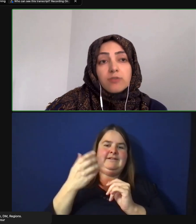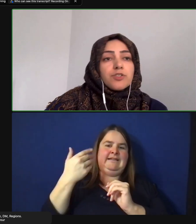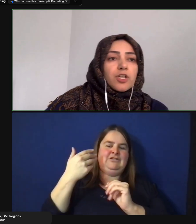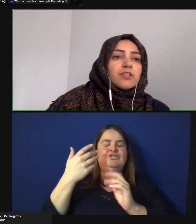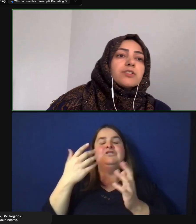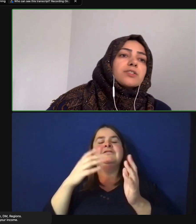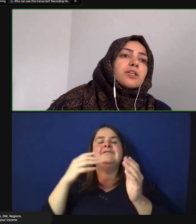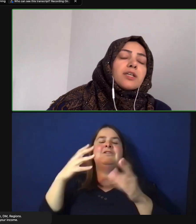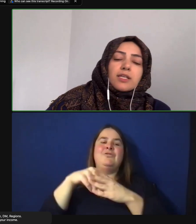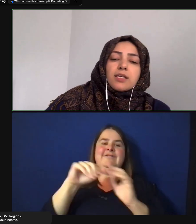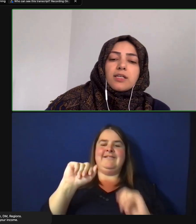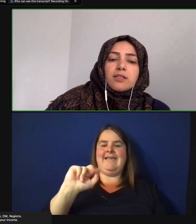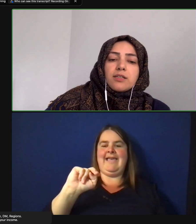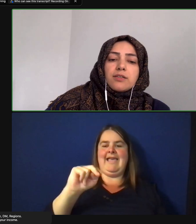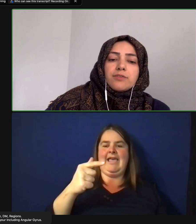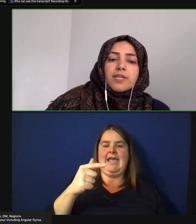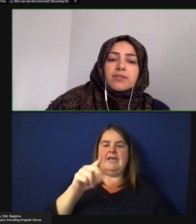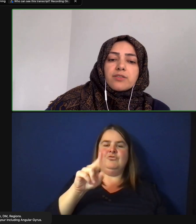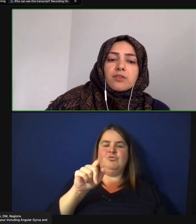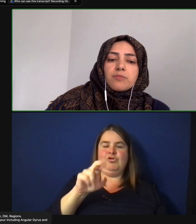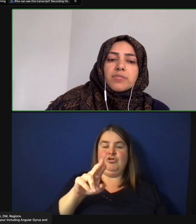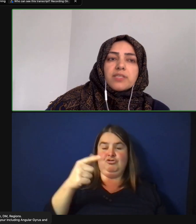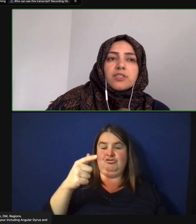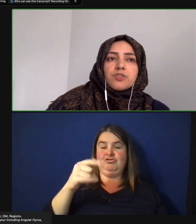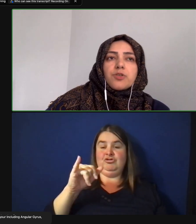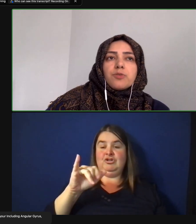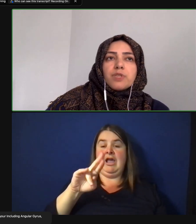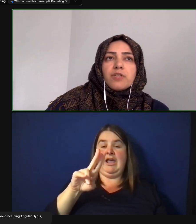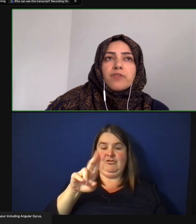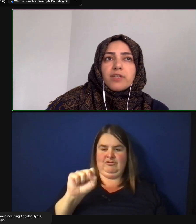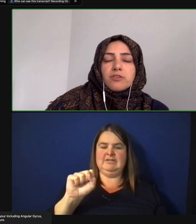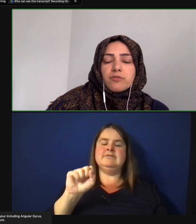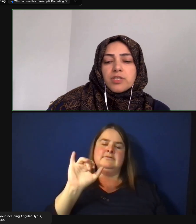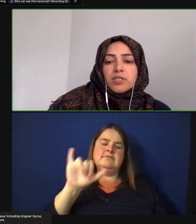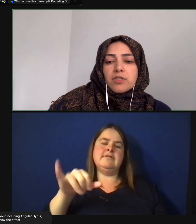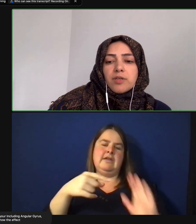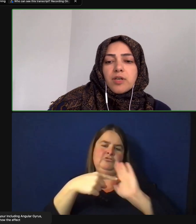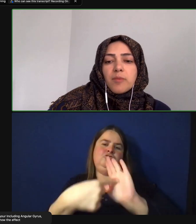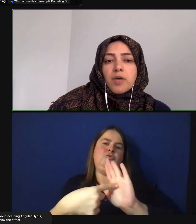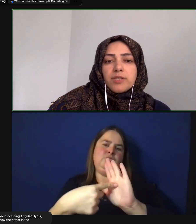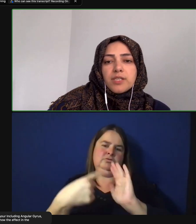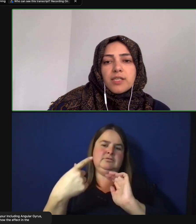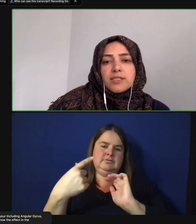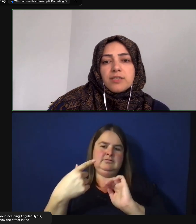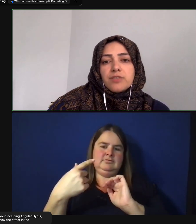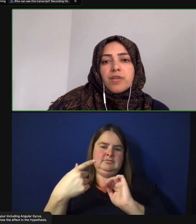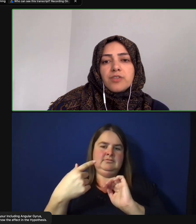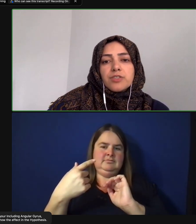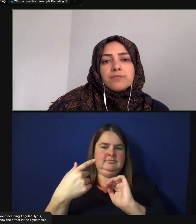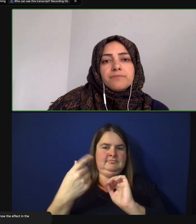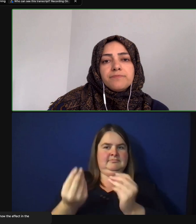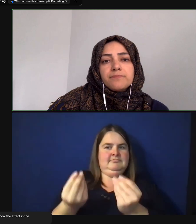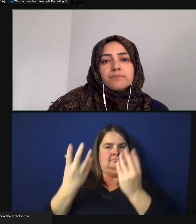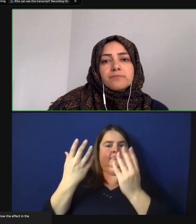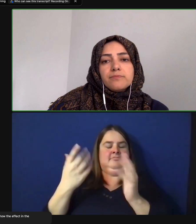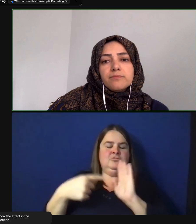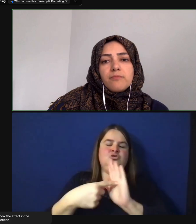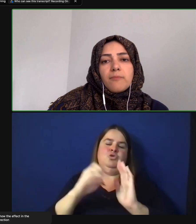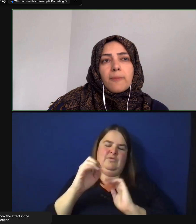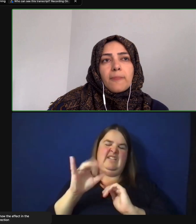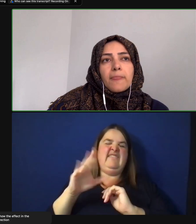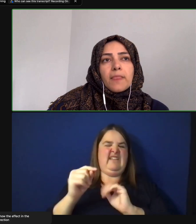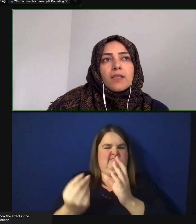including angular gyres, that basically show the effect in the hypothesized direction.